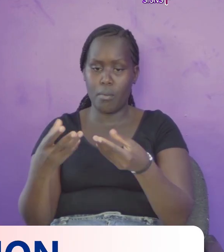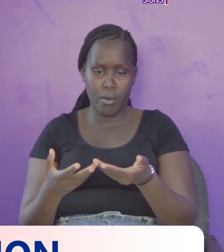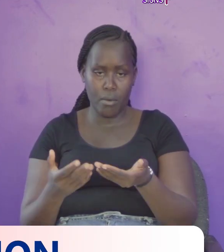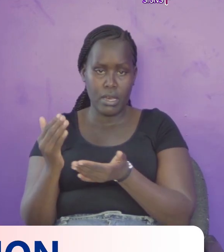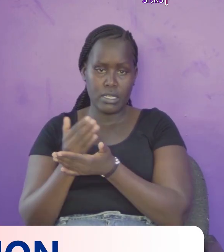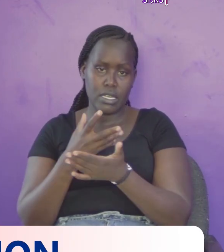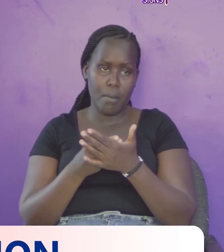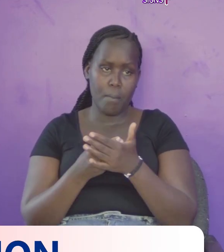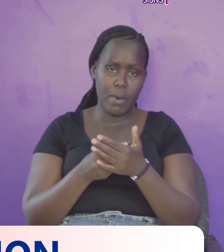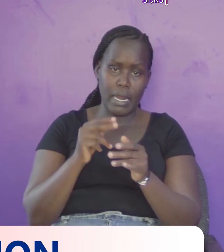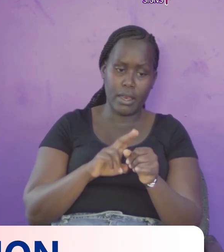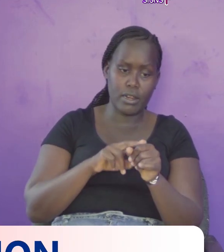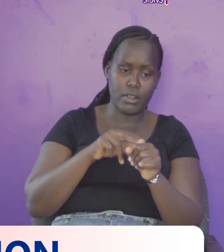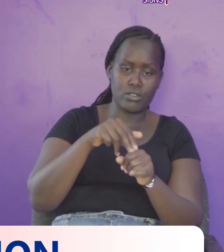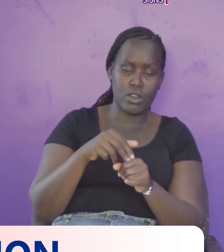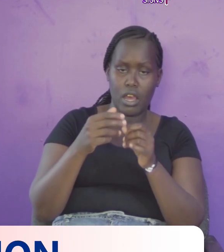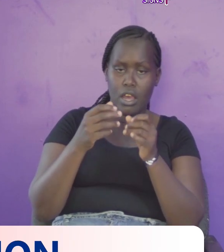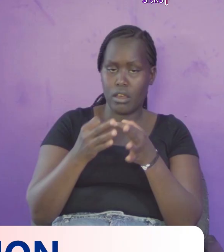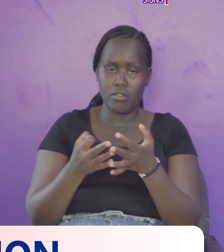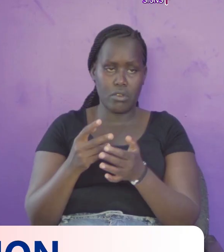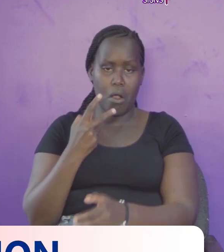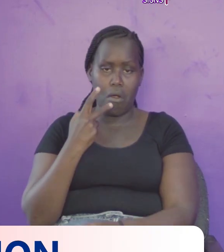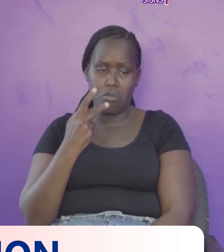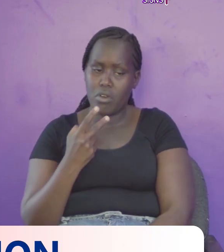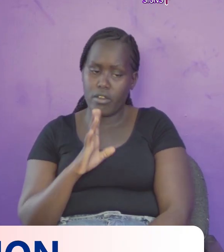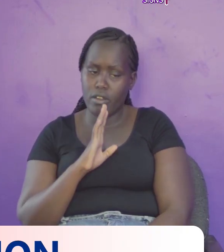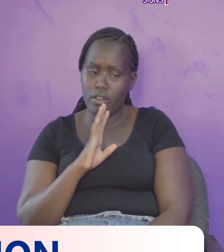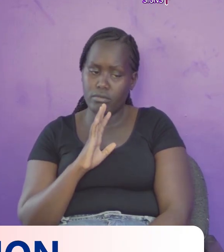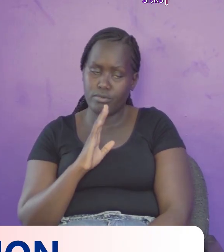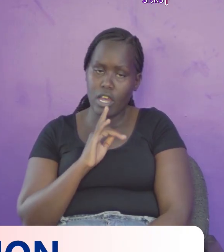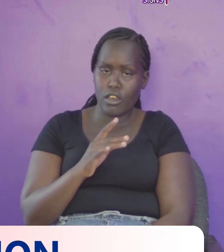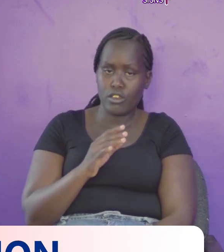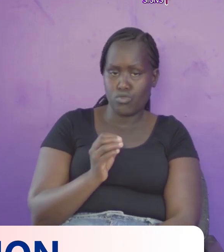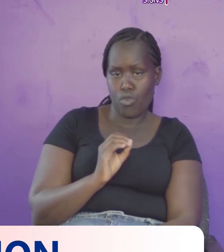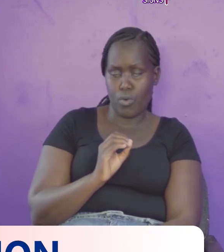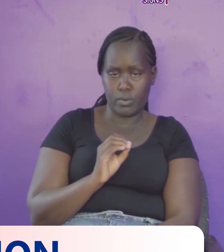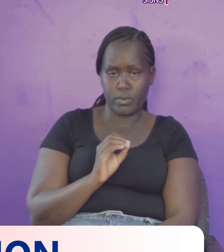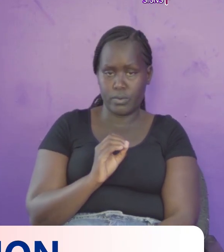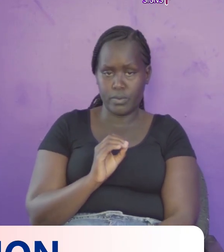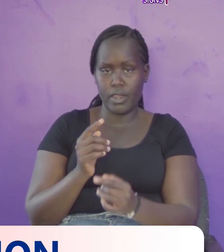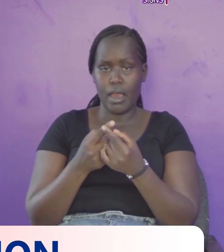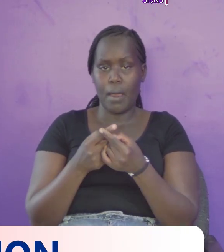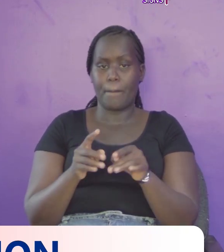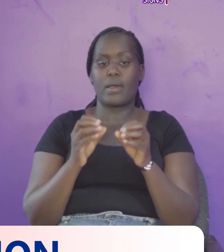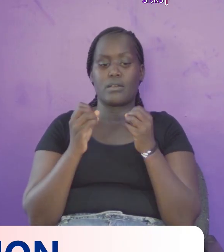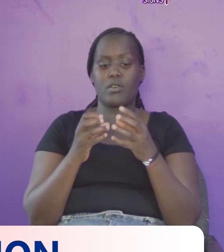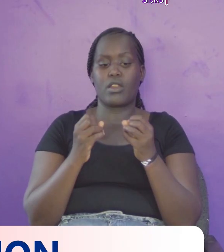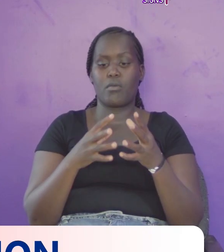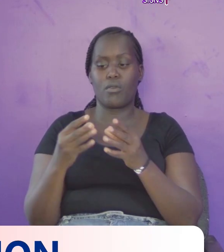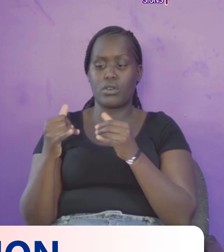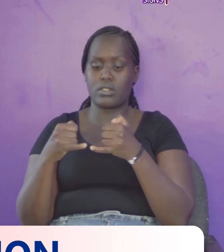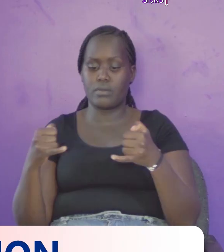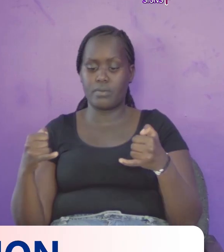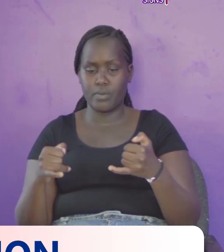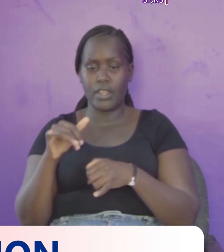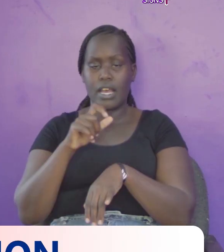money and some soda. I don't know whether that was 200 shillings or 5, I don't know. But many walienda wakapanga line. That